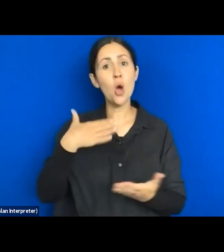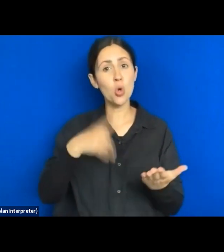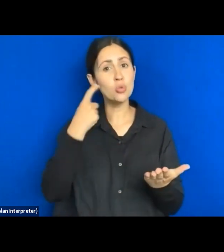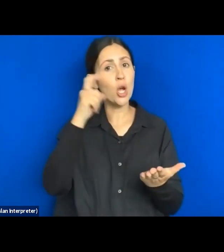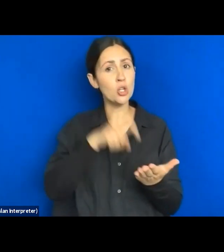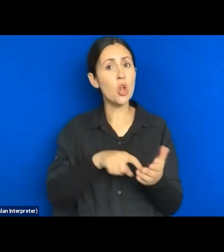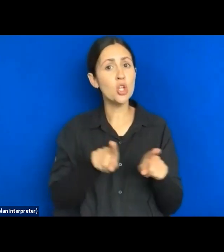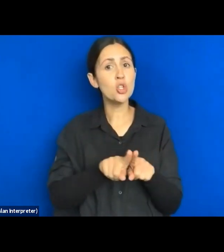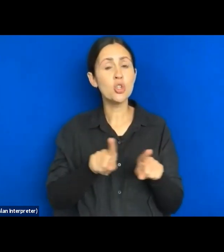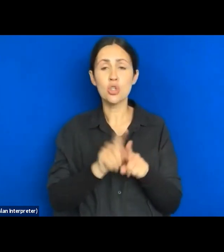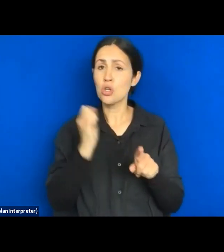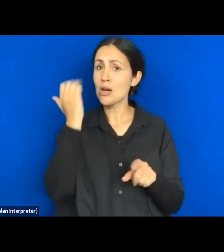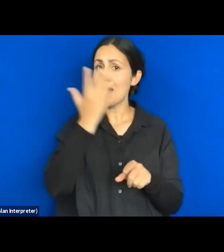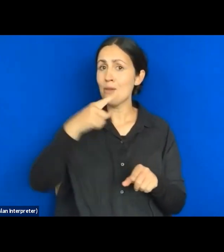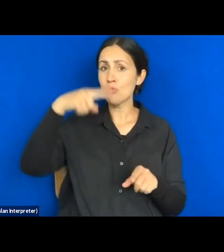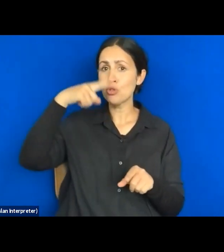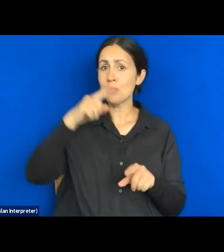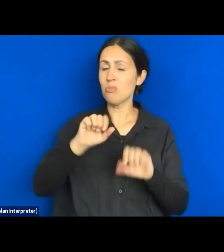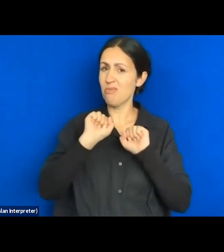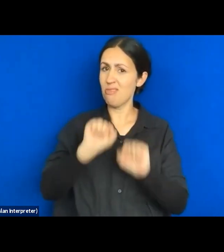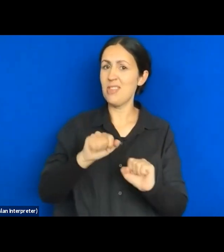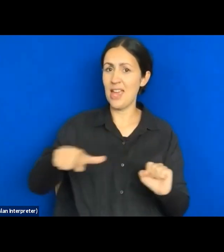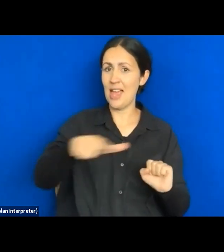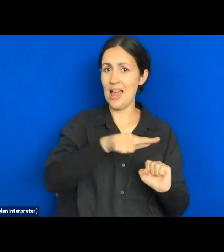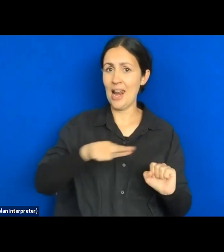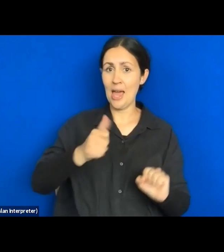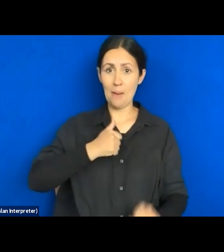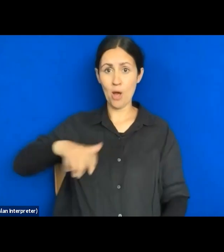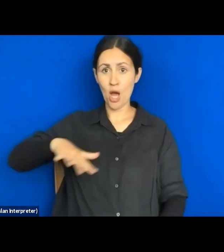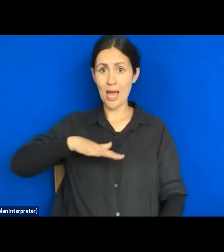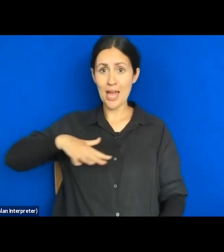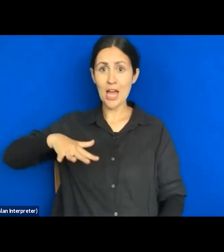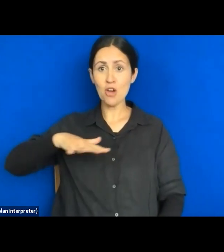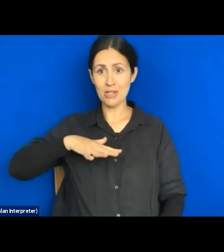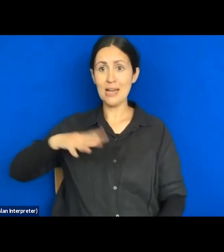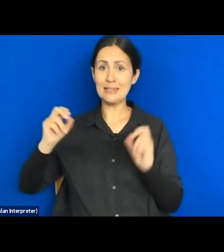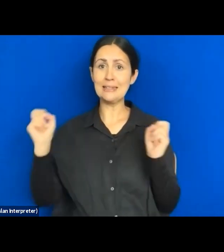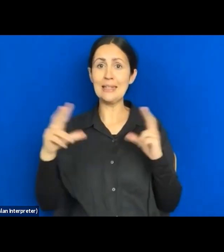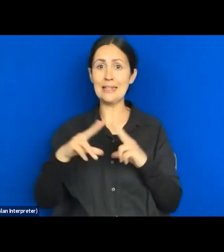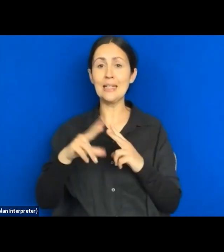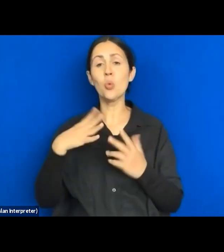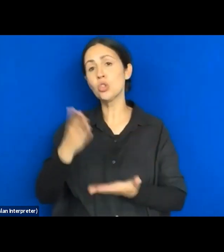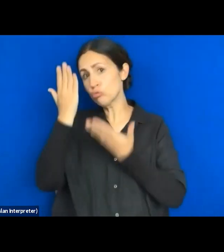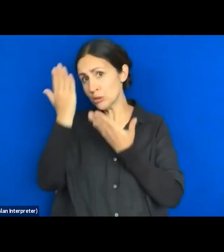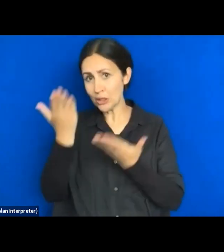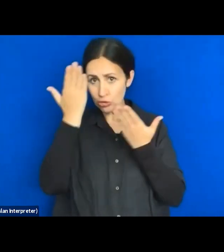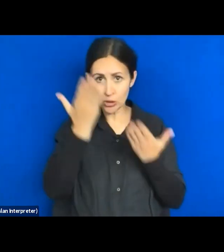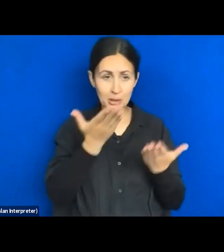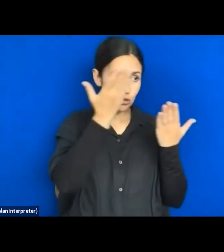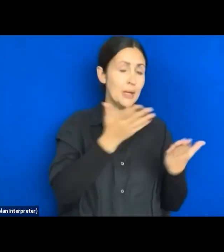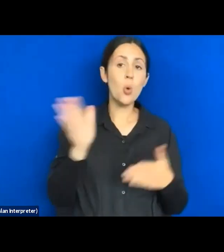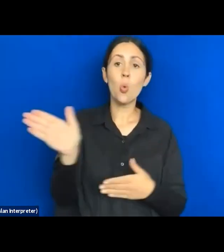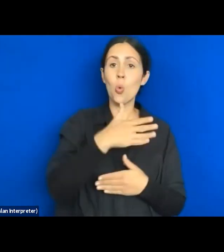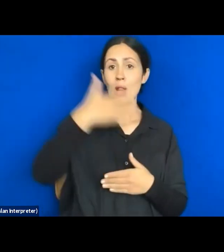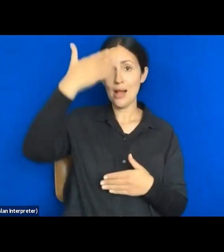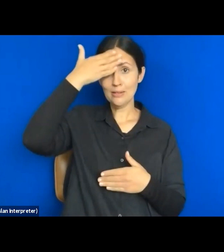traditional custodians of the lands from which I join today's symposium, and I pay my respects to their elders past and present, and